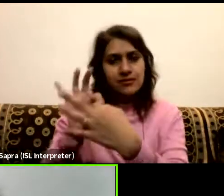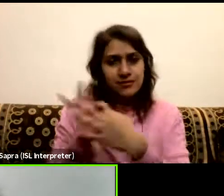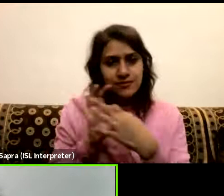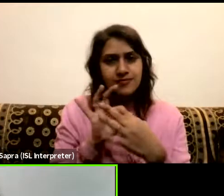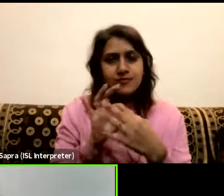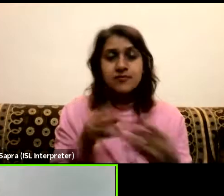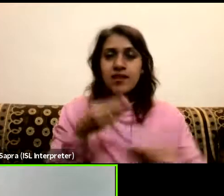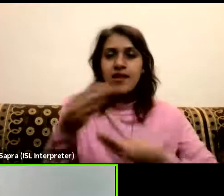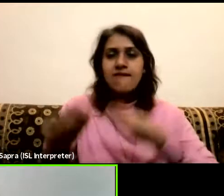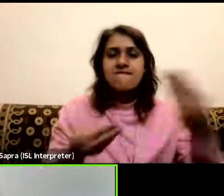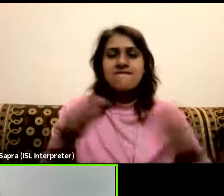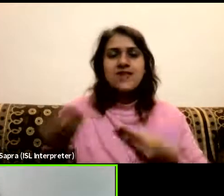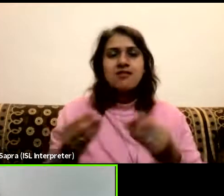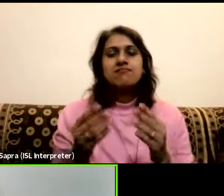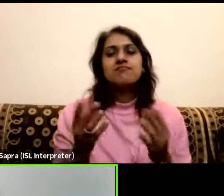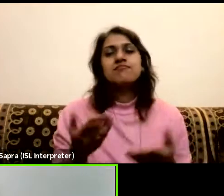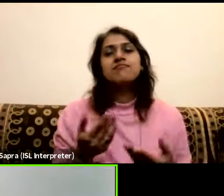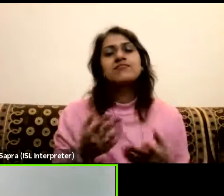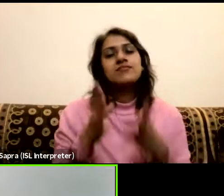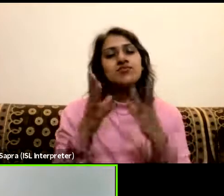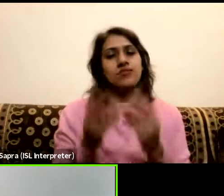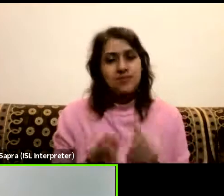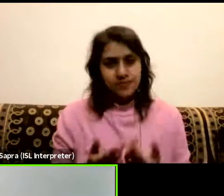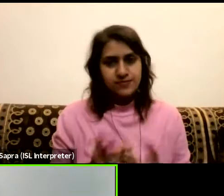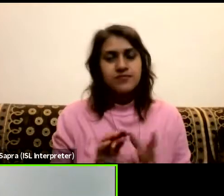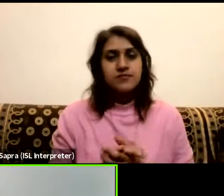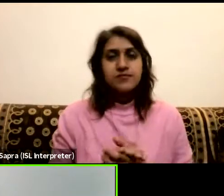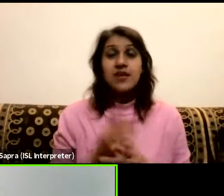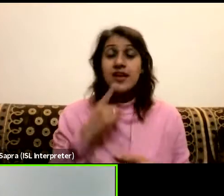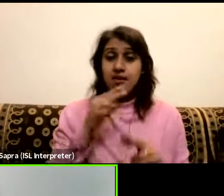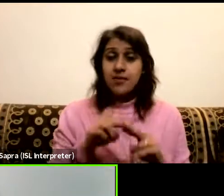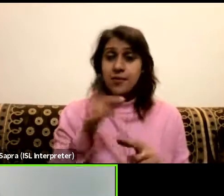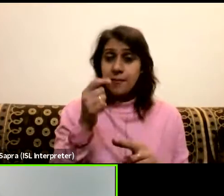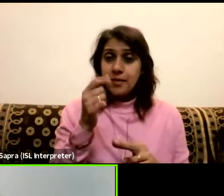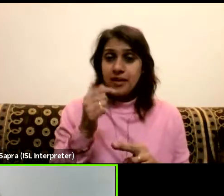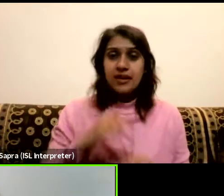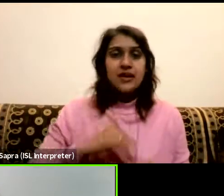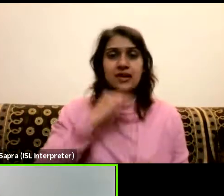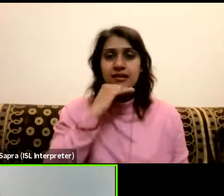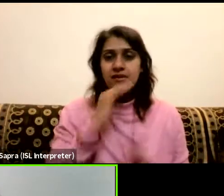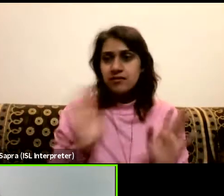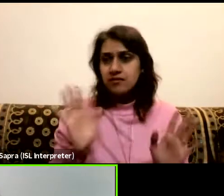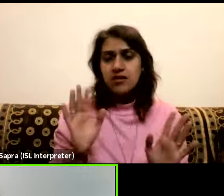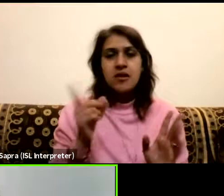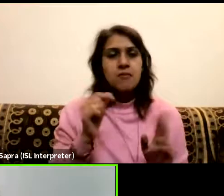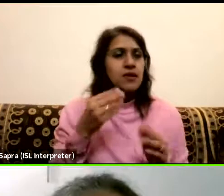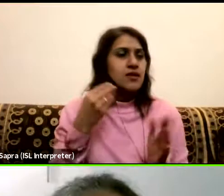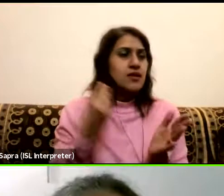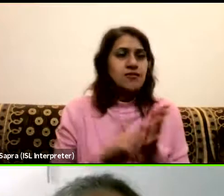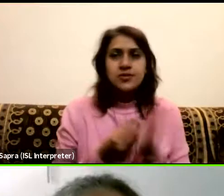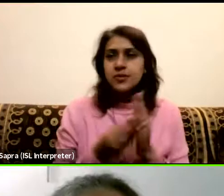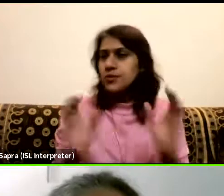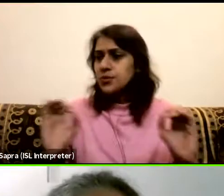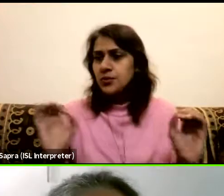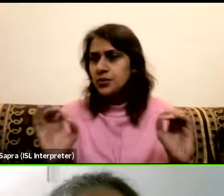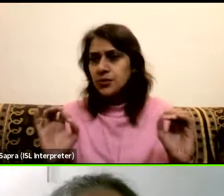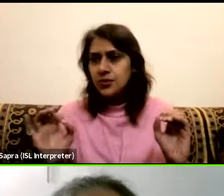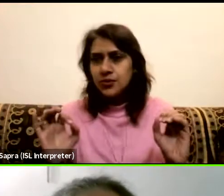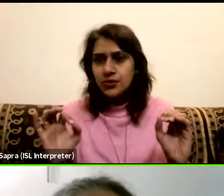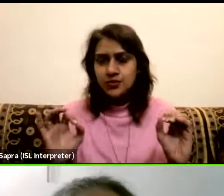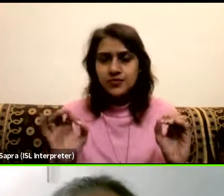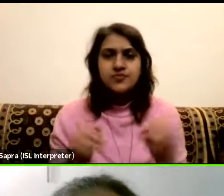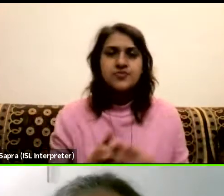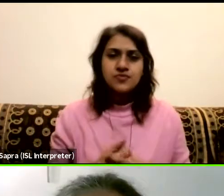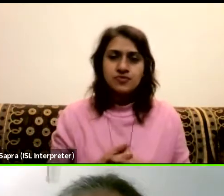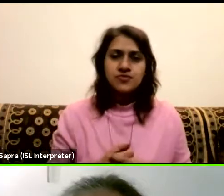supports. Even if money supports are not available at this point of time. And I think